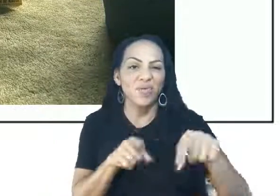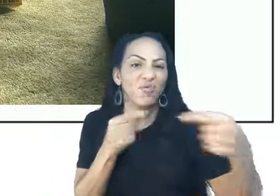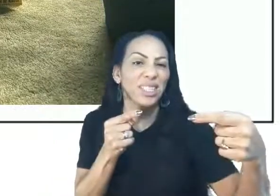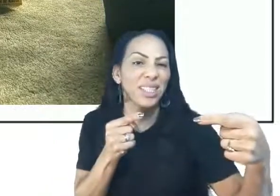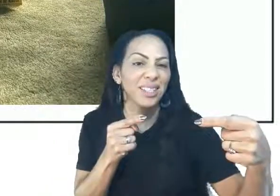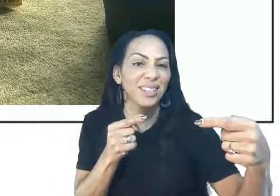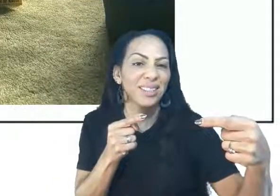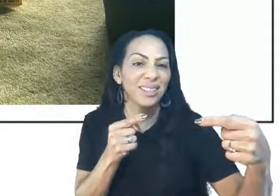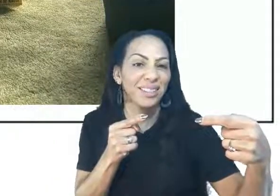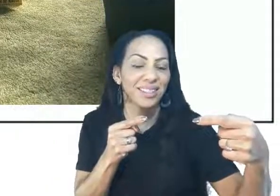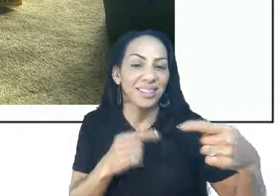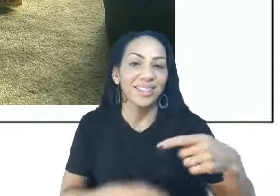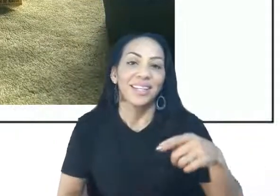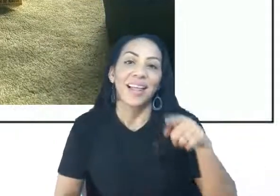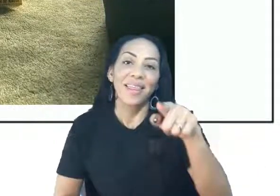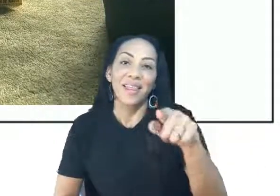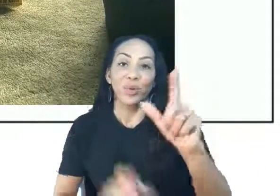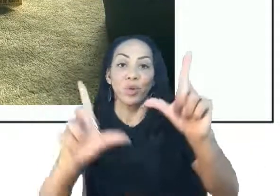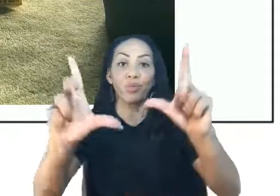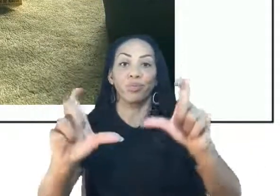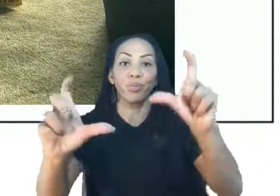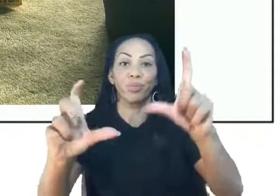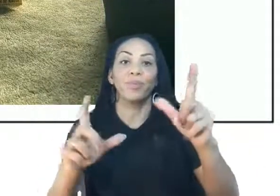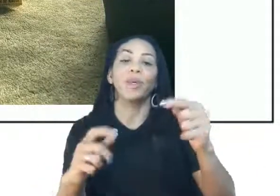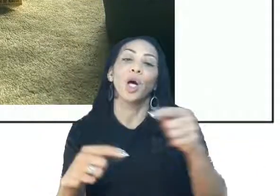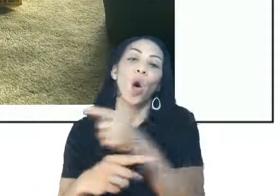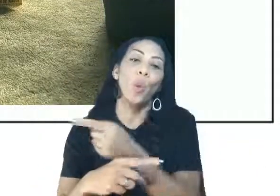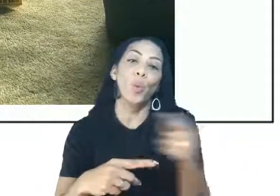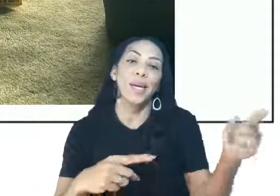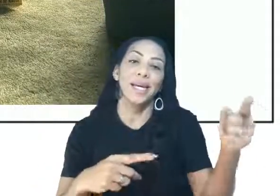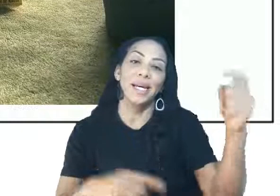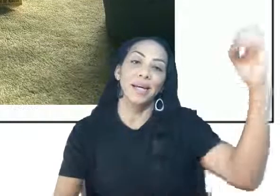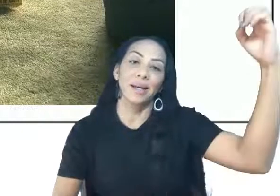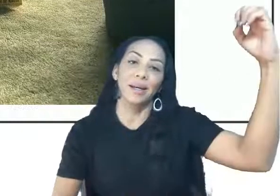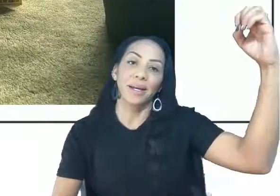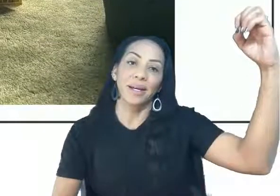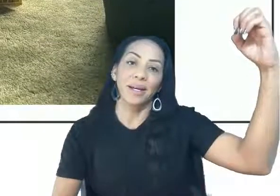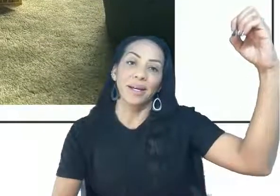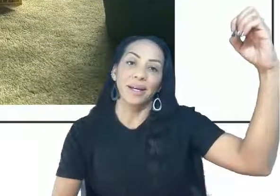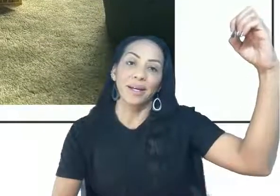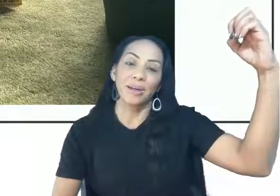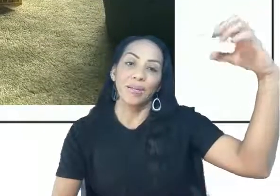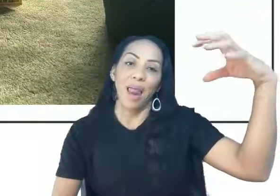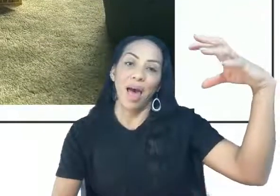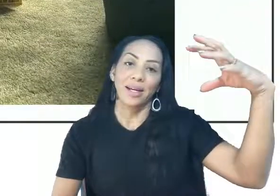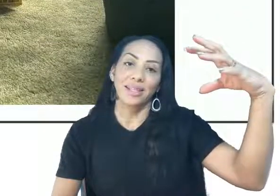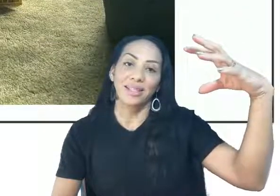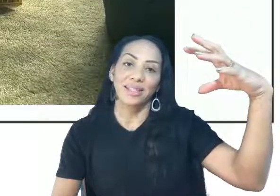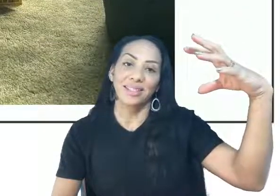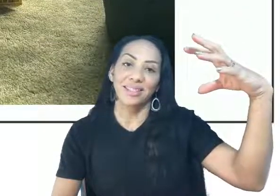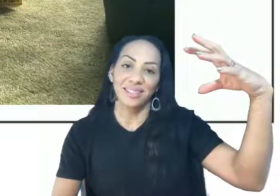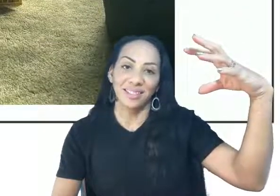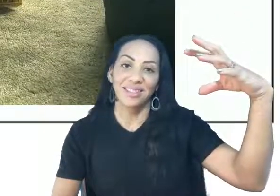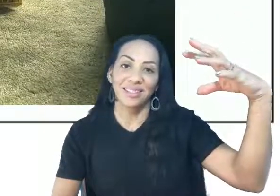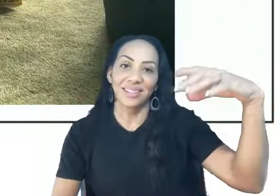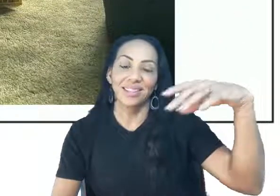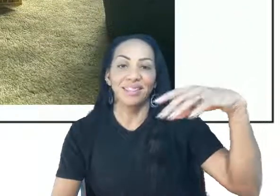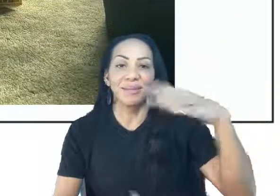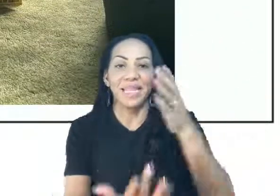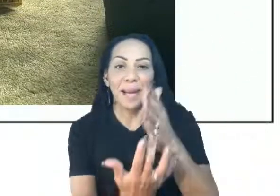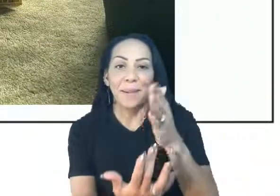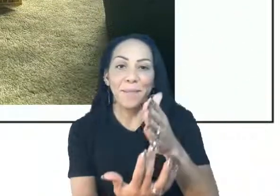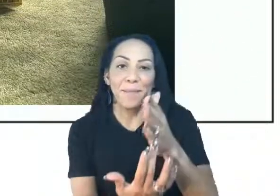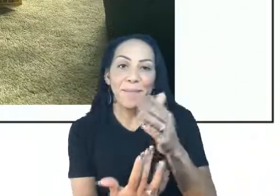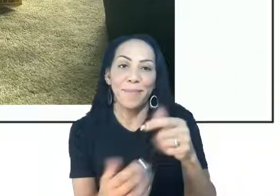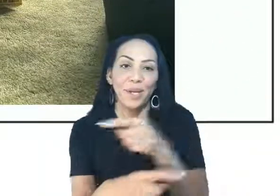weak light, I guess, coming in from the windows. This is only the second permanent rest-in space in a